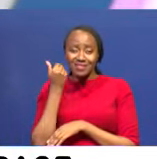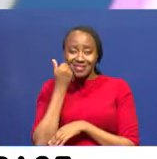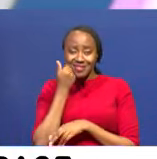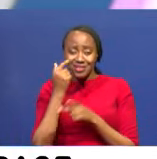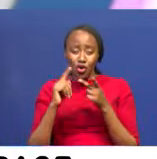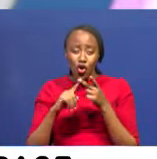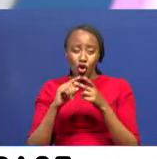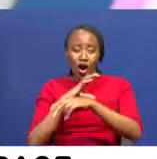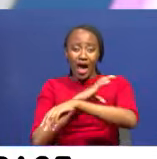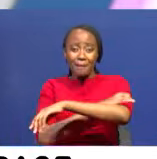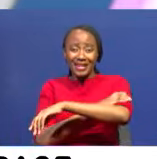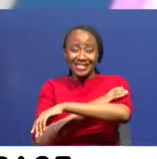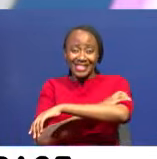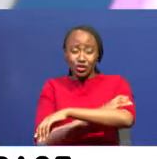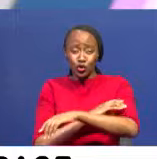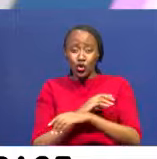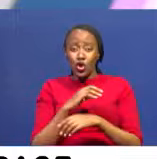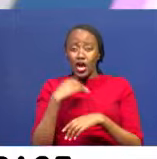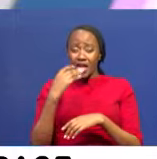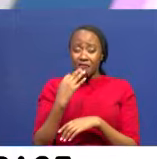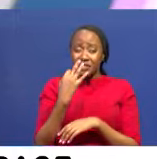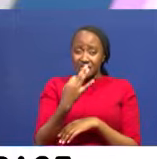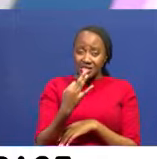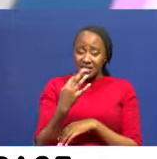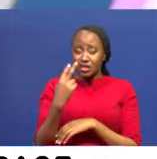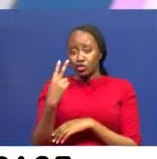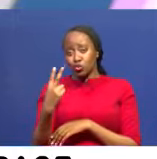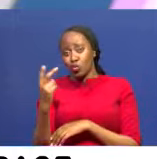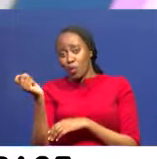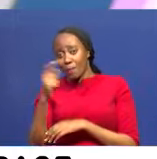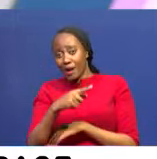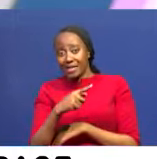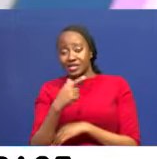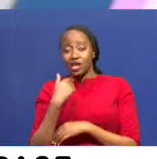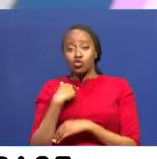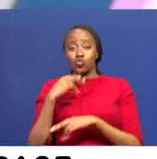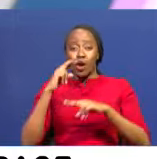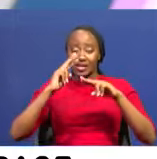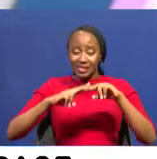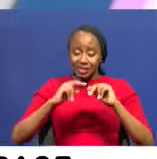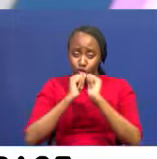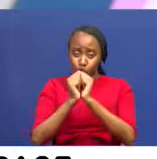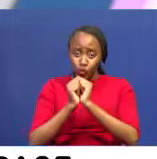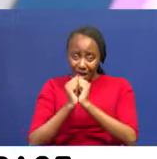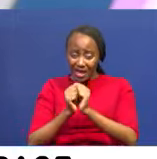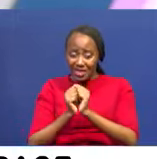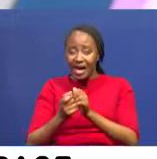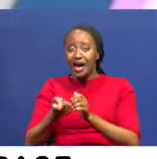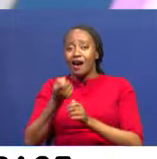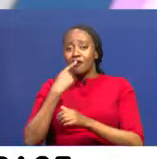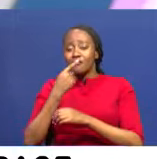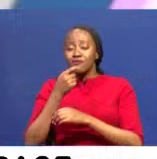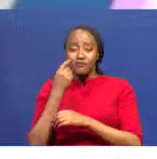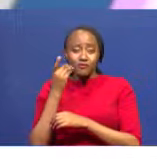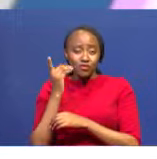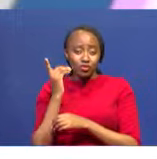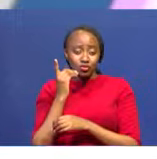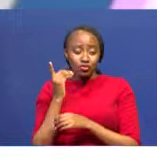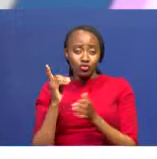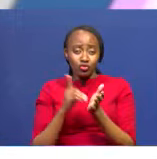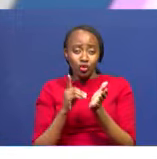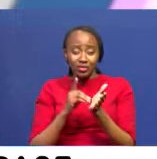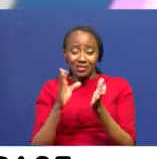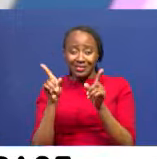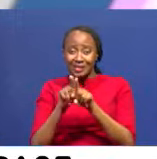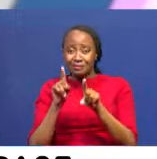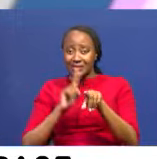once in 3 months that you're sitting with a pharmacist, and they are, number one, explaining to you what this medication is doing. Number two, they are